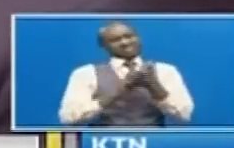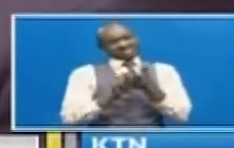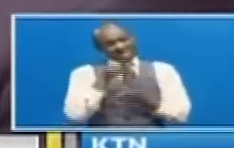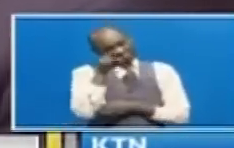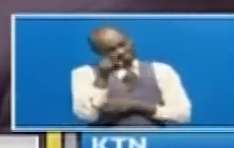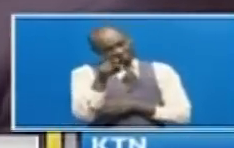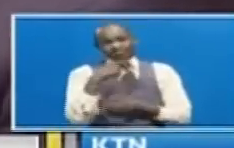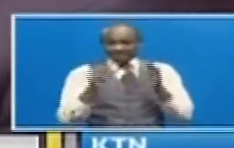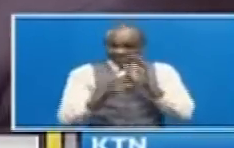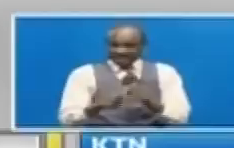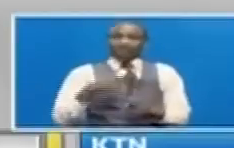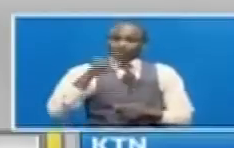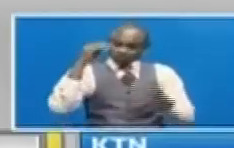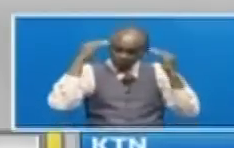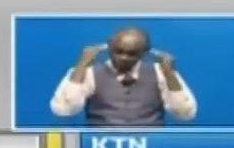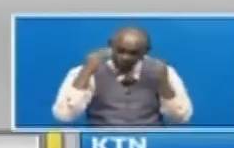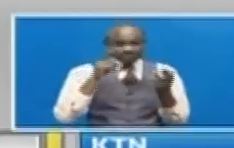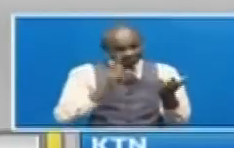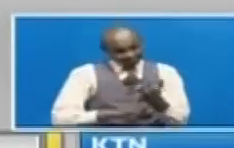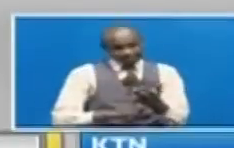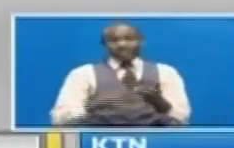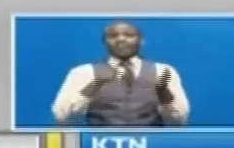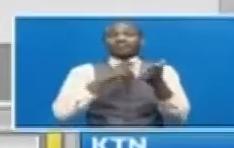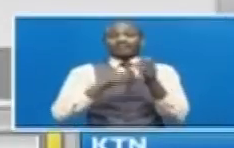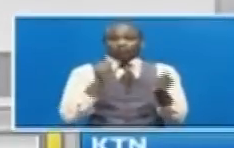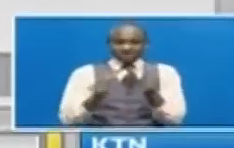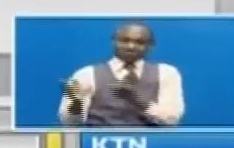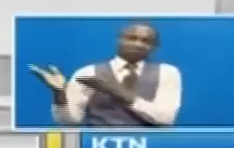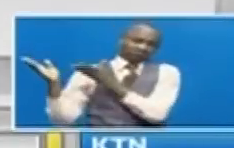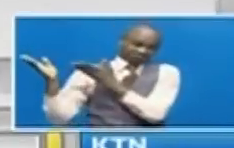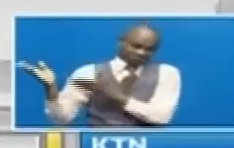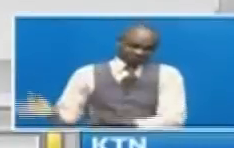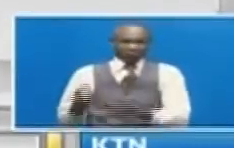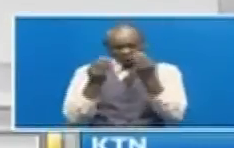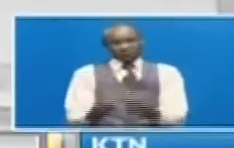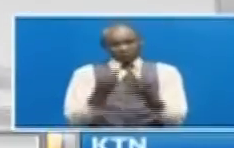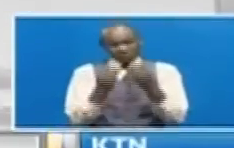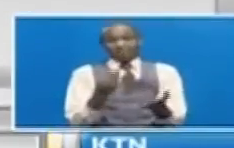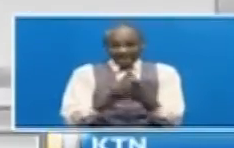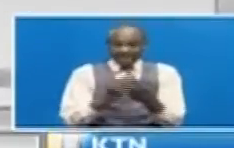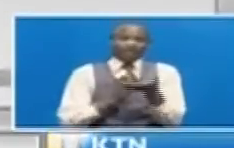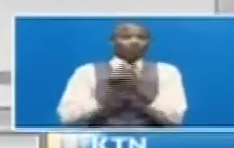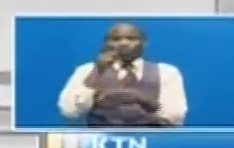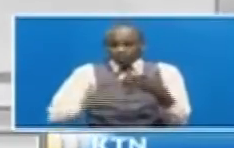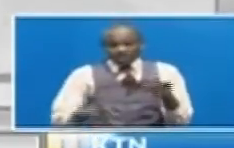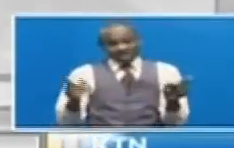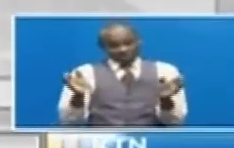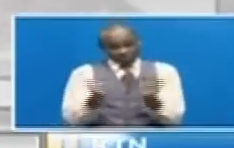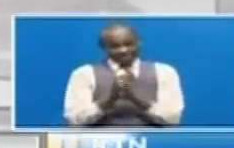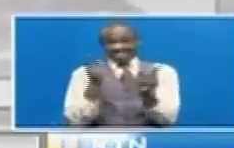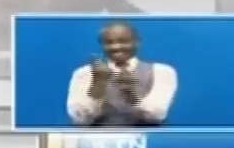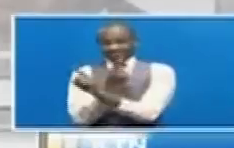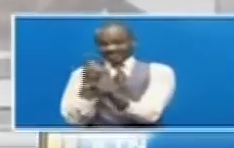Michael Kamau charged in court. The allegations: massive embezzlement of funds through collusion with the Kundang